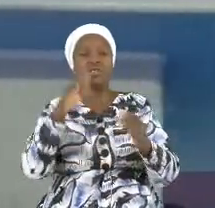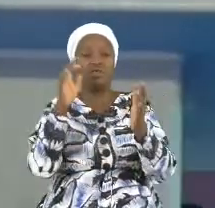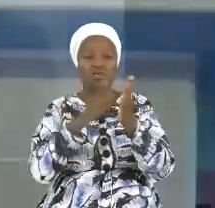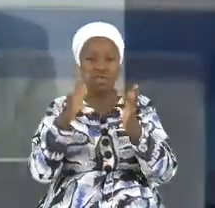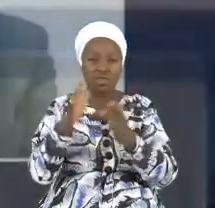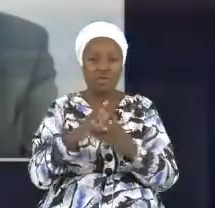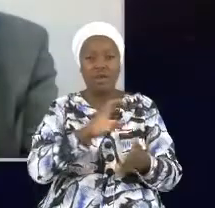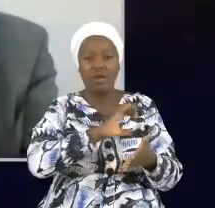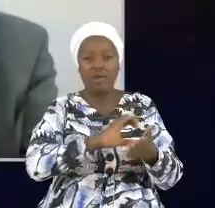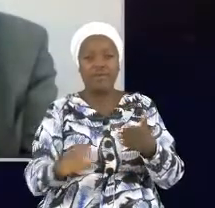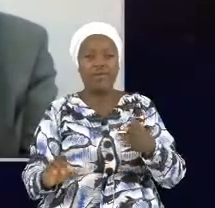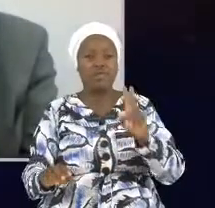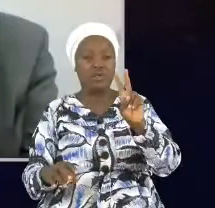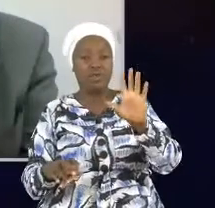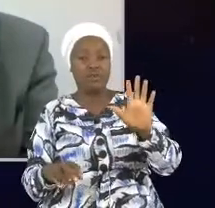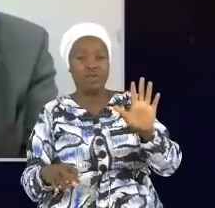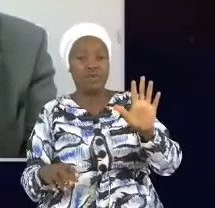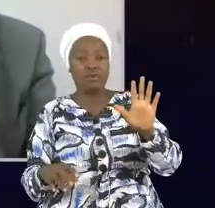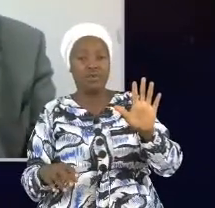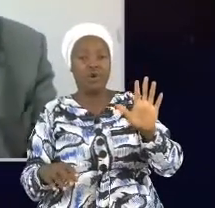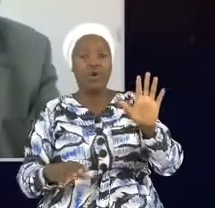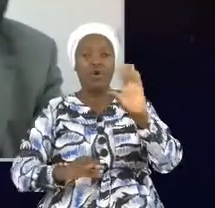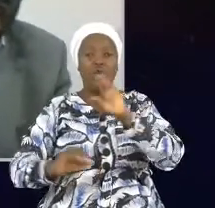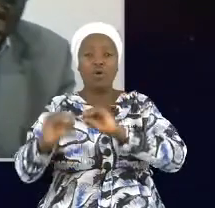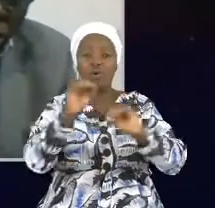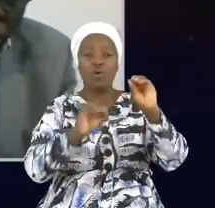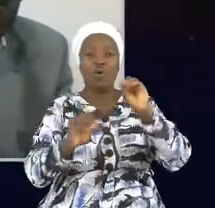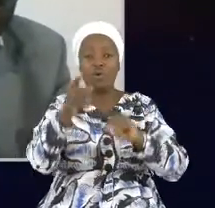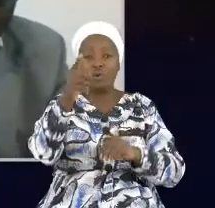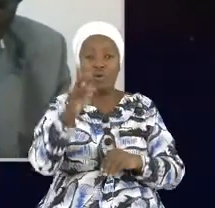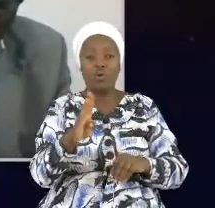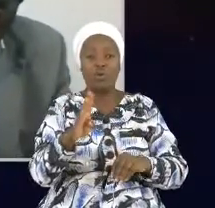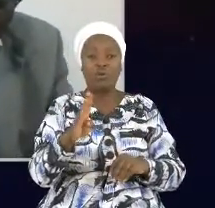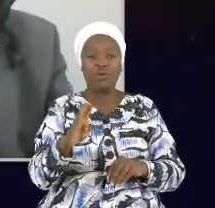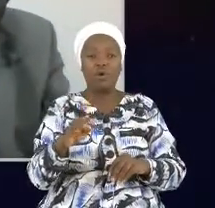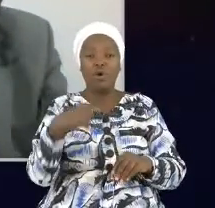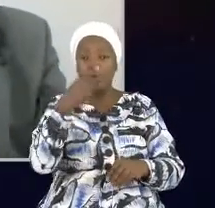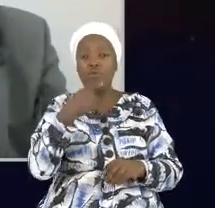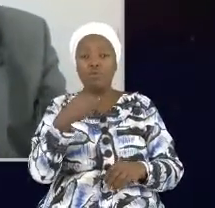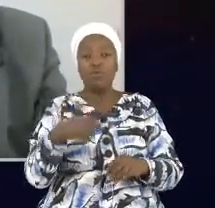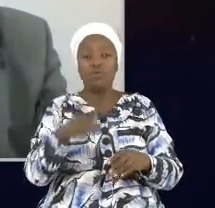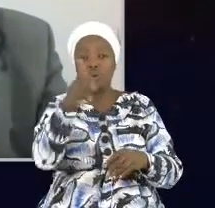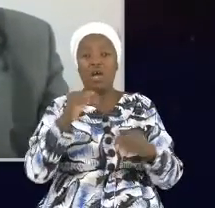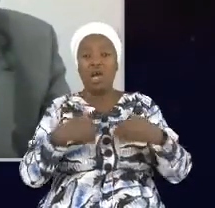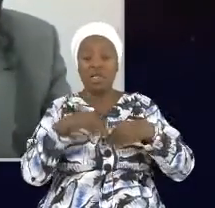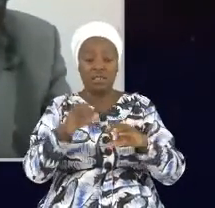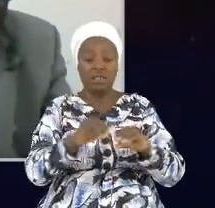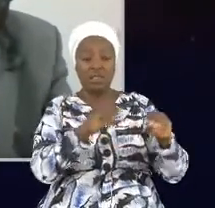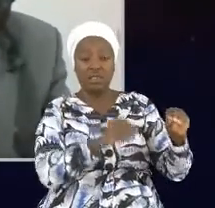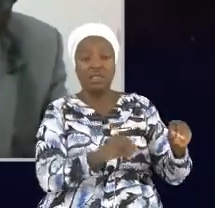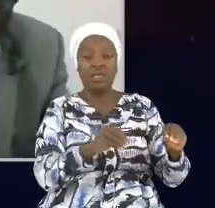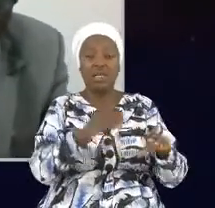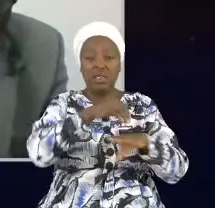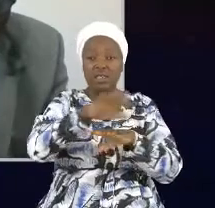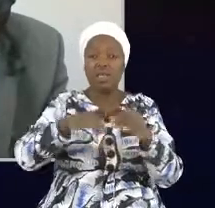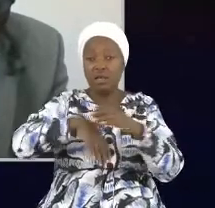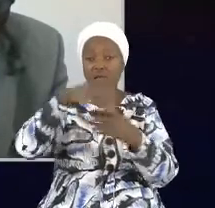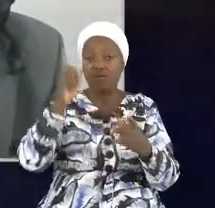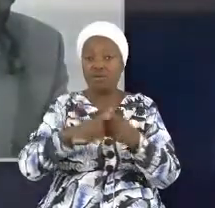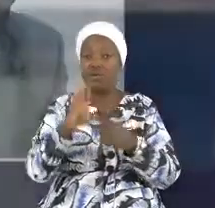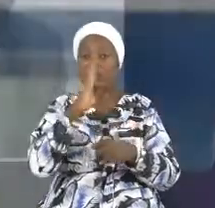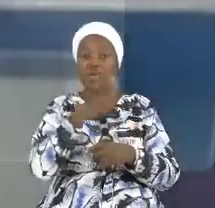verse 25, whom God has set forth to be a propitiation through